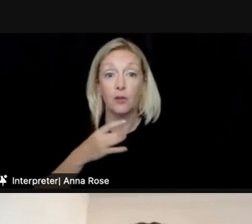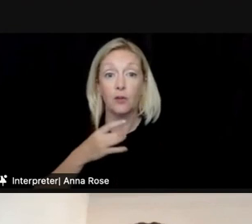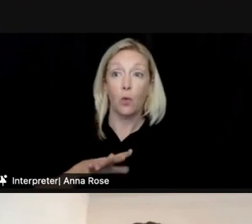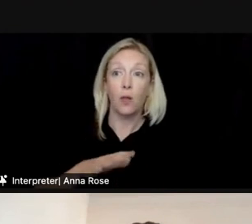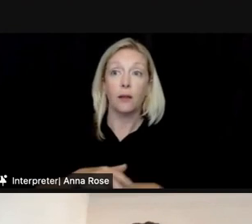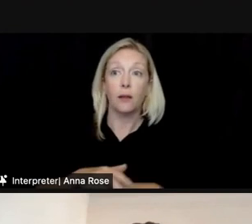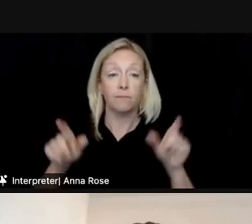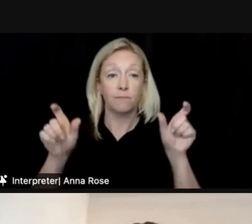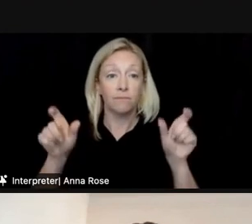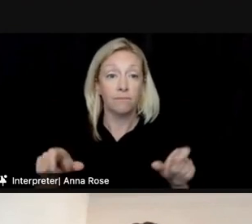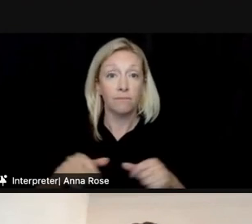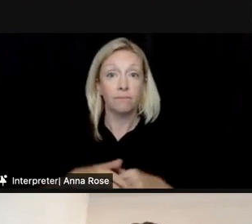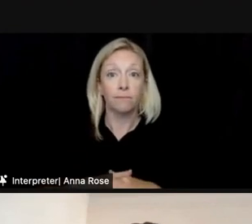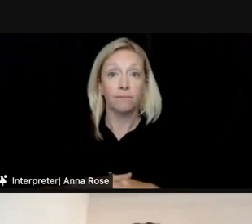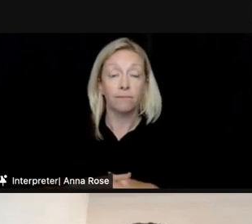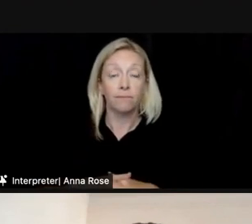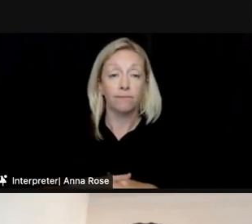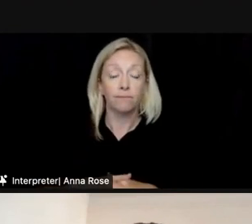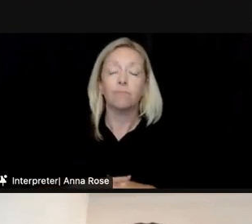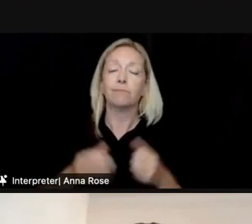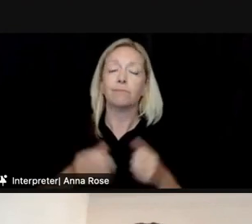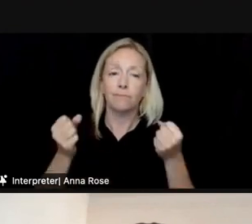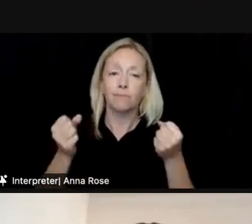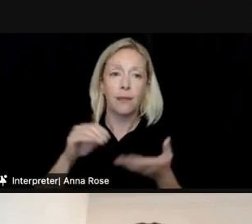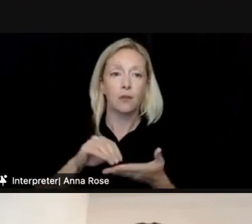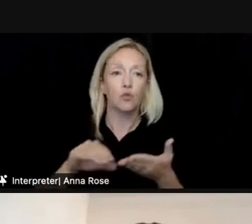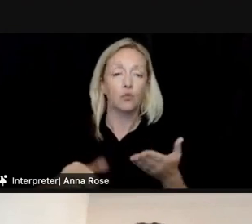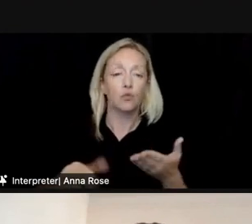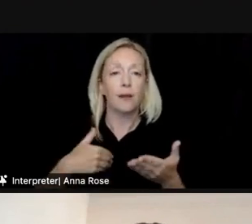Many of our students have processing delays. If you guys are